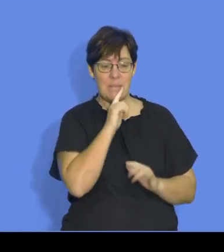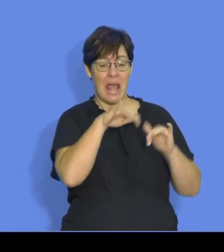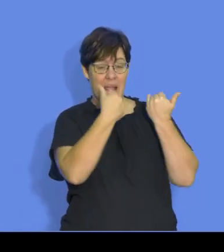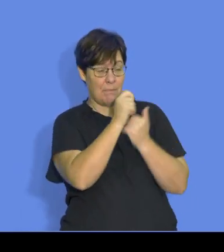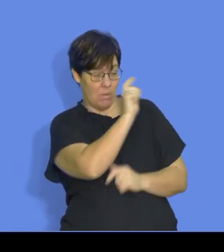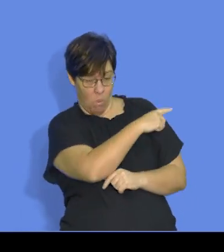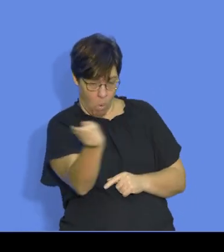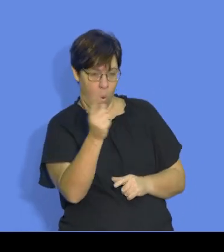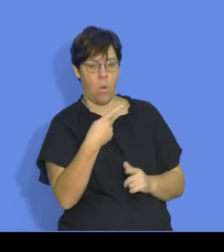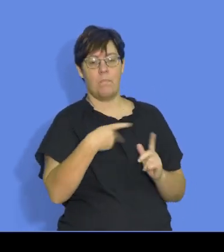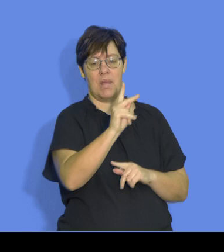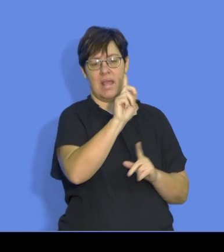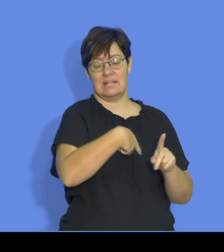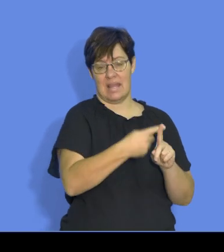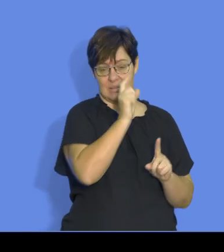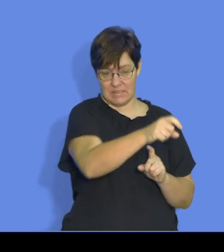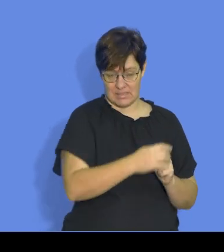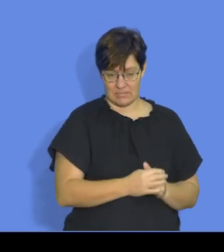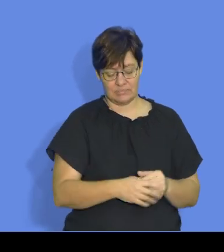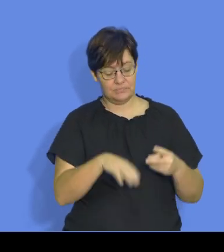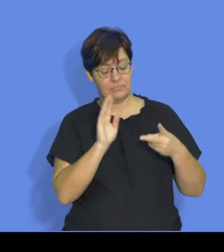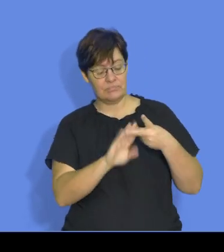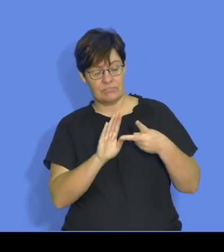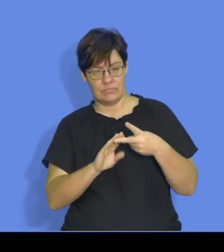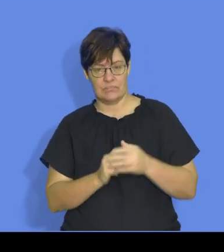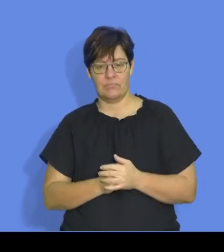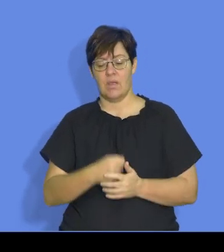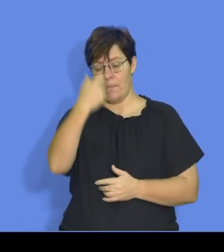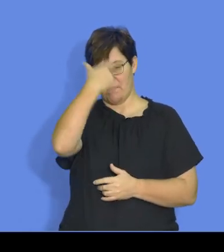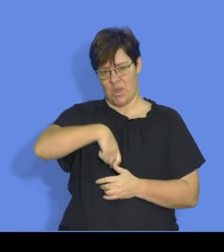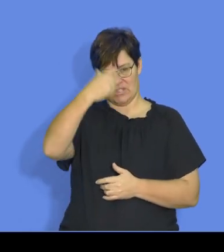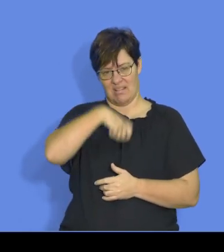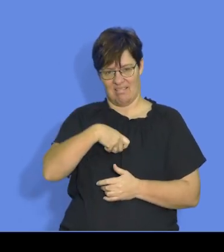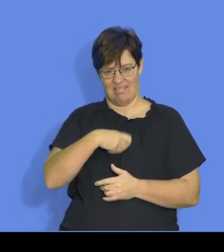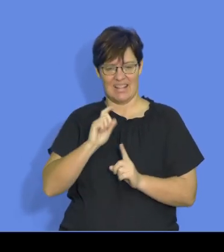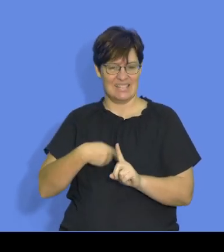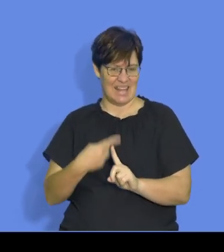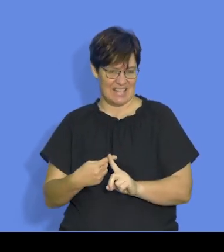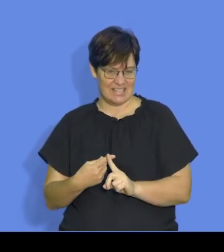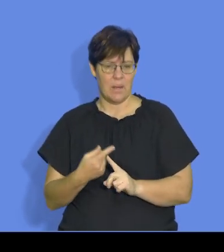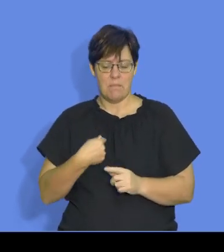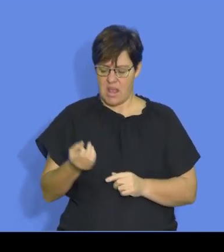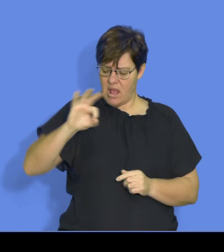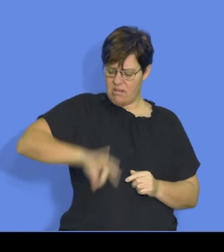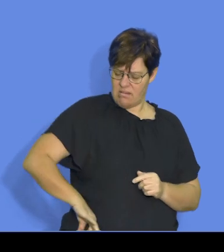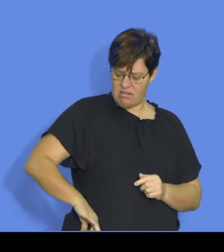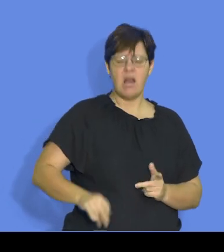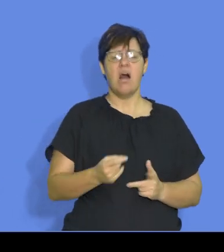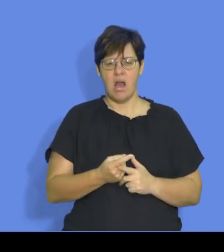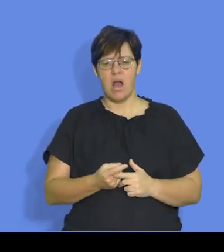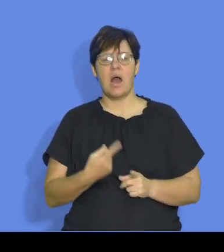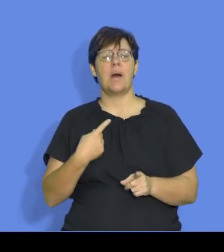Africa, right? Then you get personal income tax. Everyone that earns